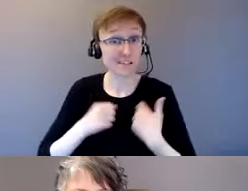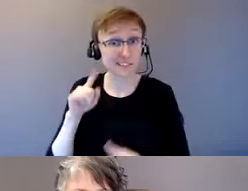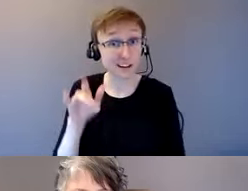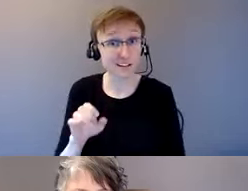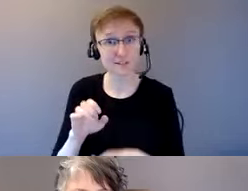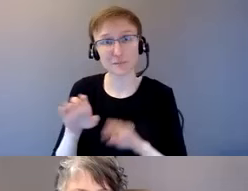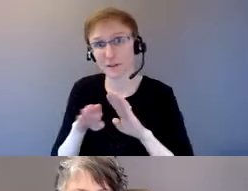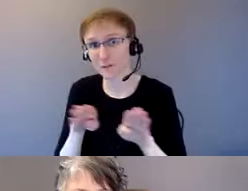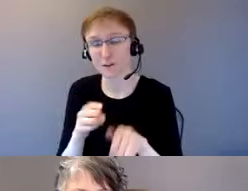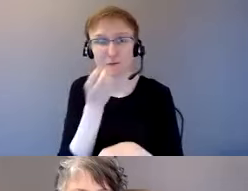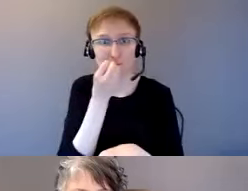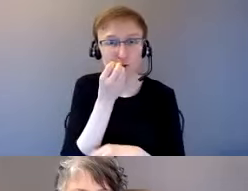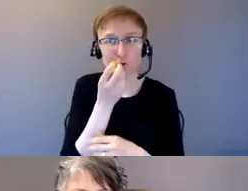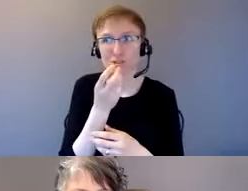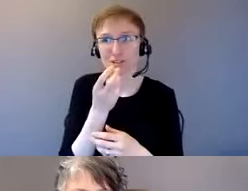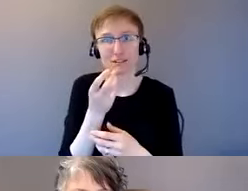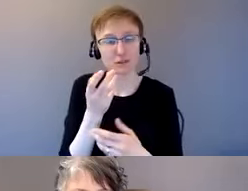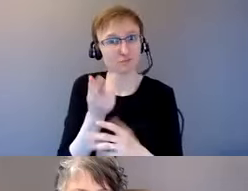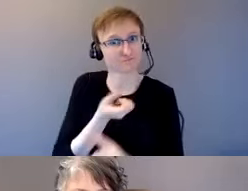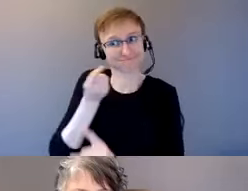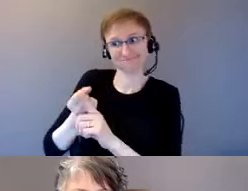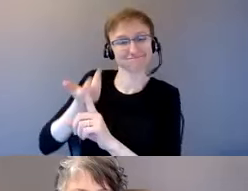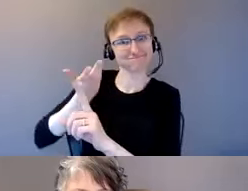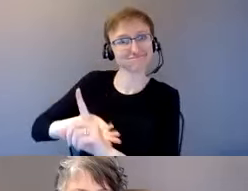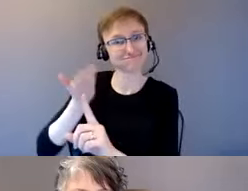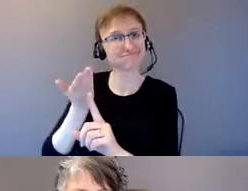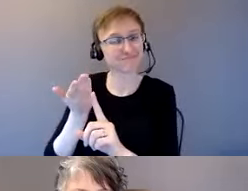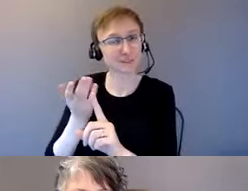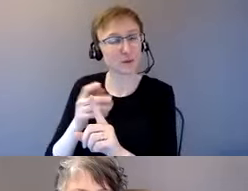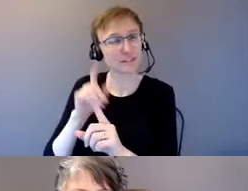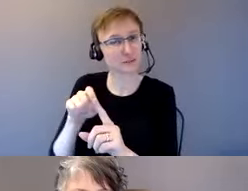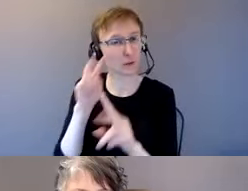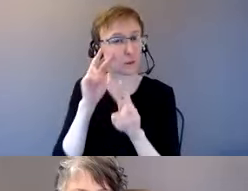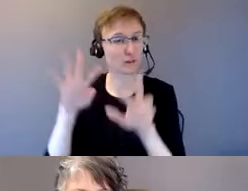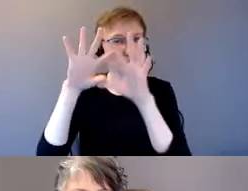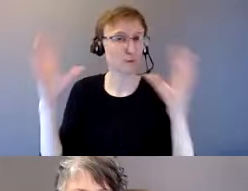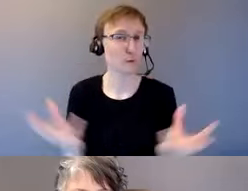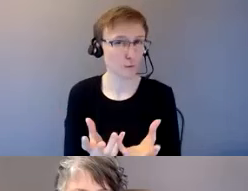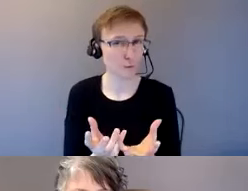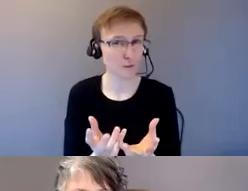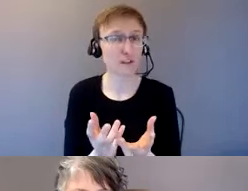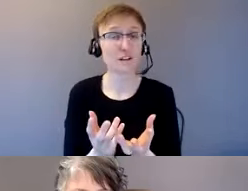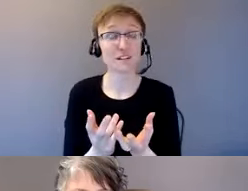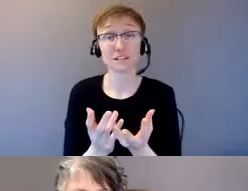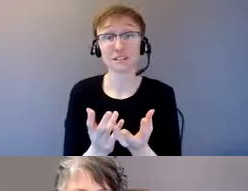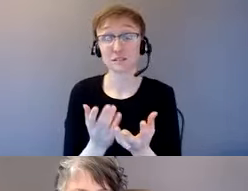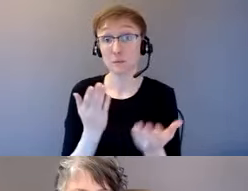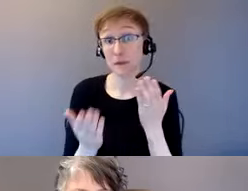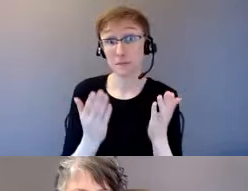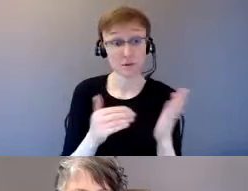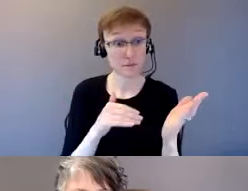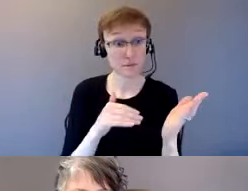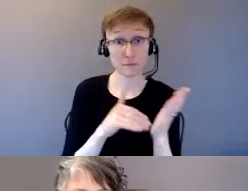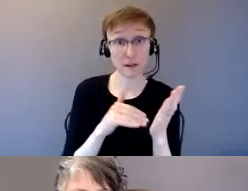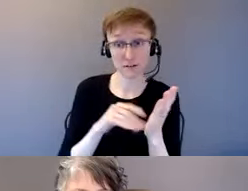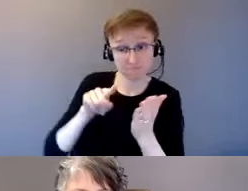nutrition, all these things make up the person as a whole and contribute to their situation. Are there medical investigations in progress?